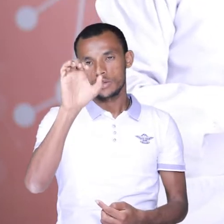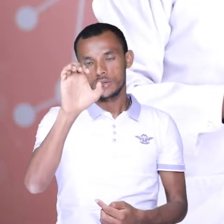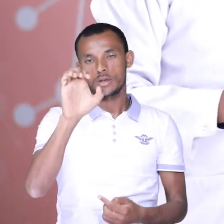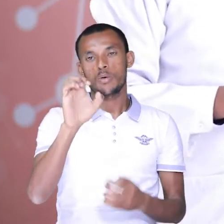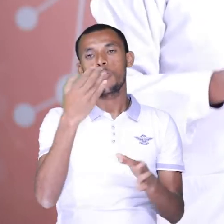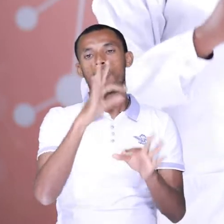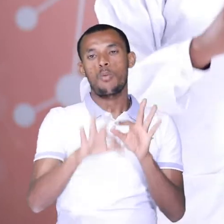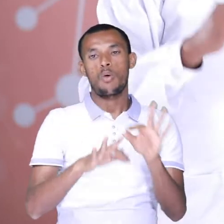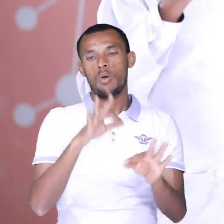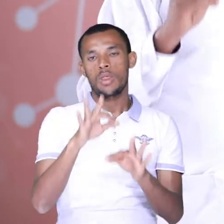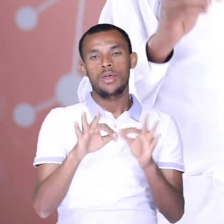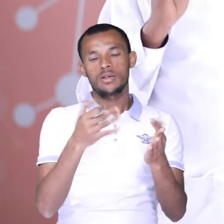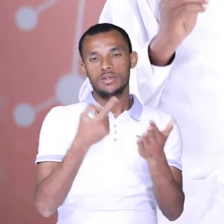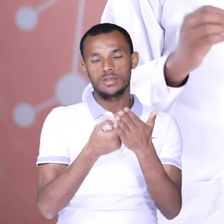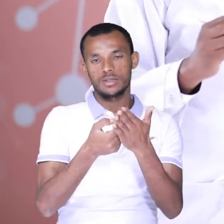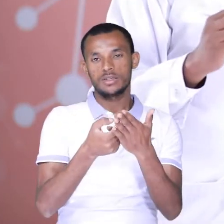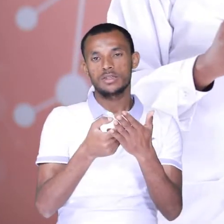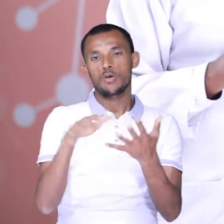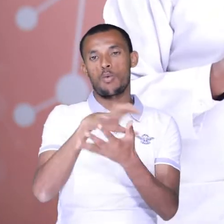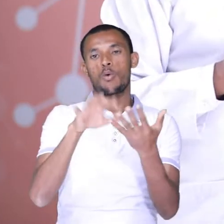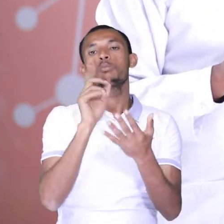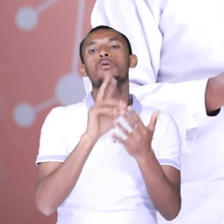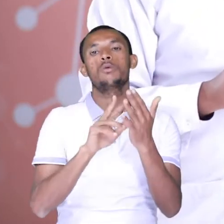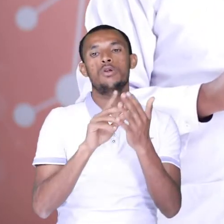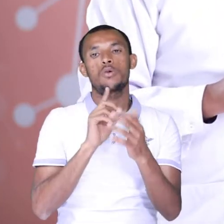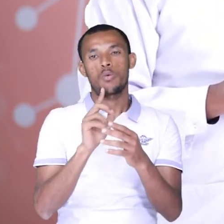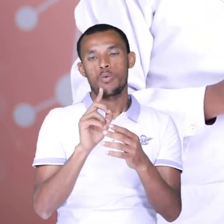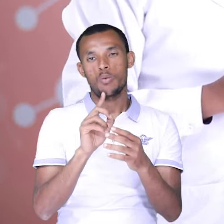This is what the compound is.